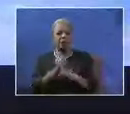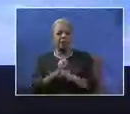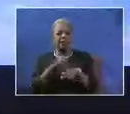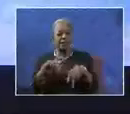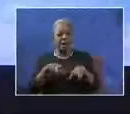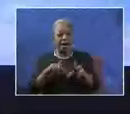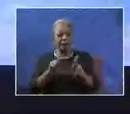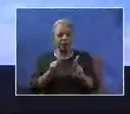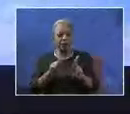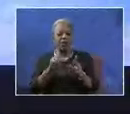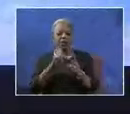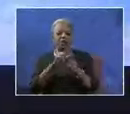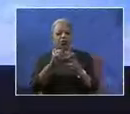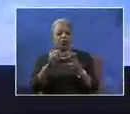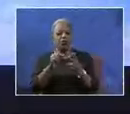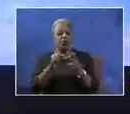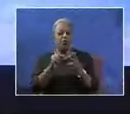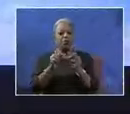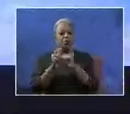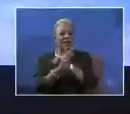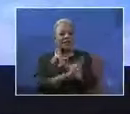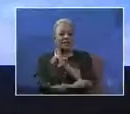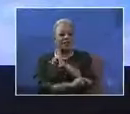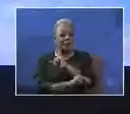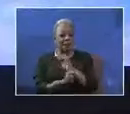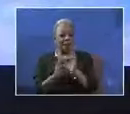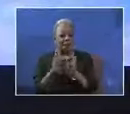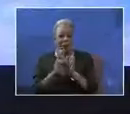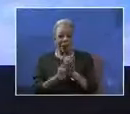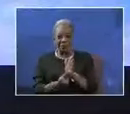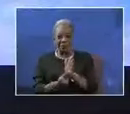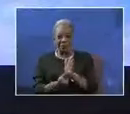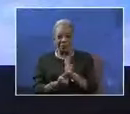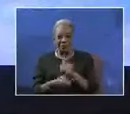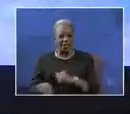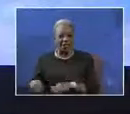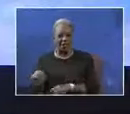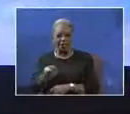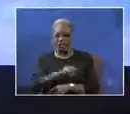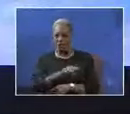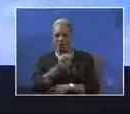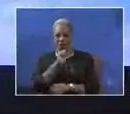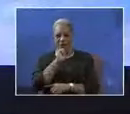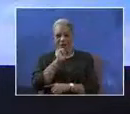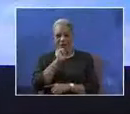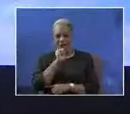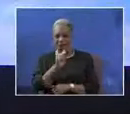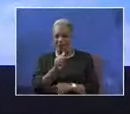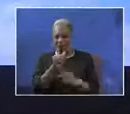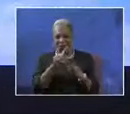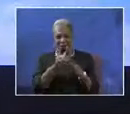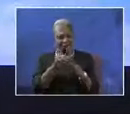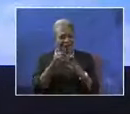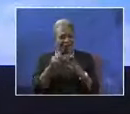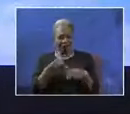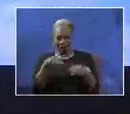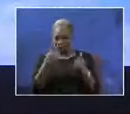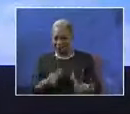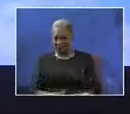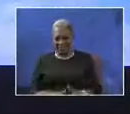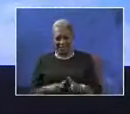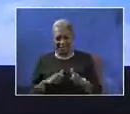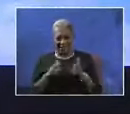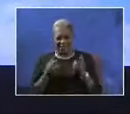that, because you don't get to choose in life the consequences of your